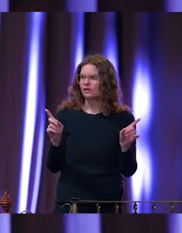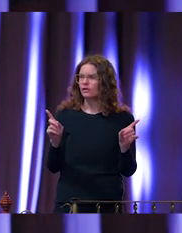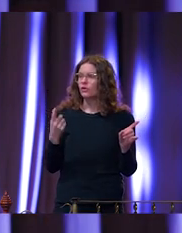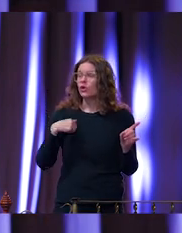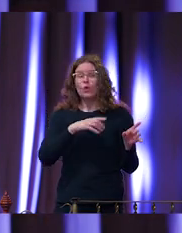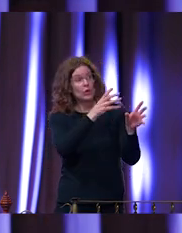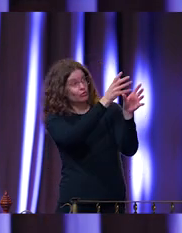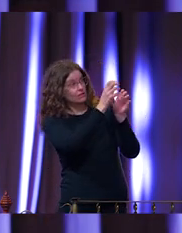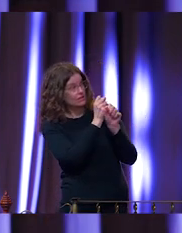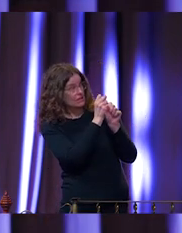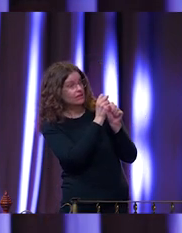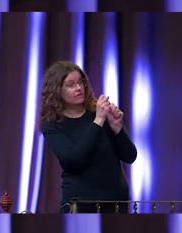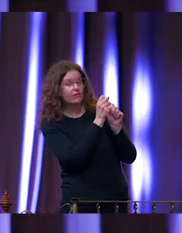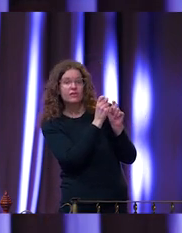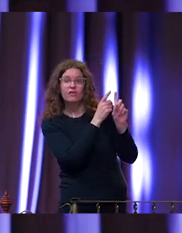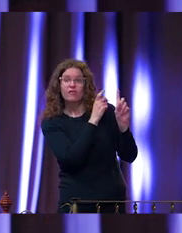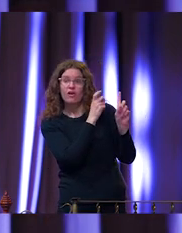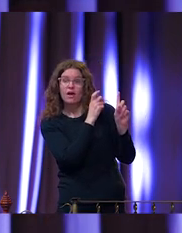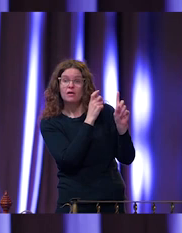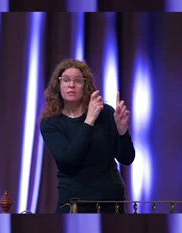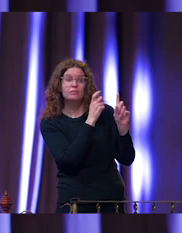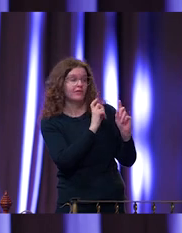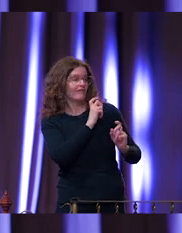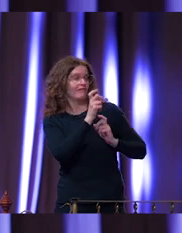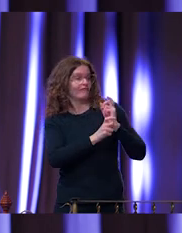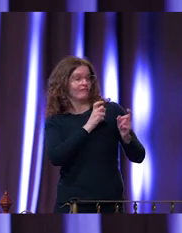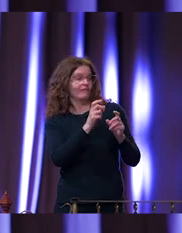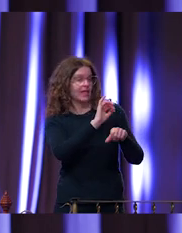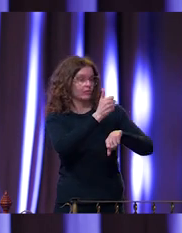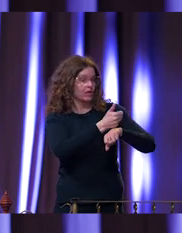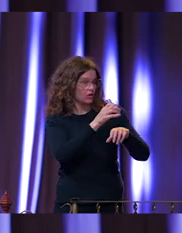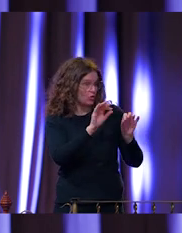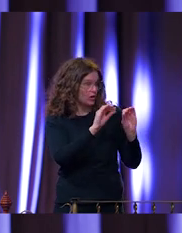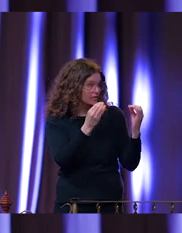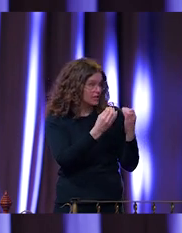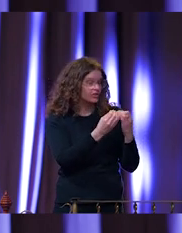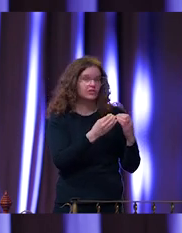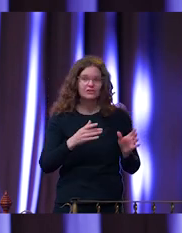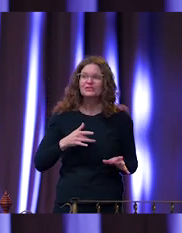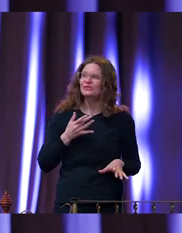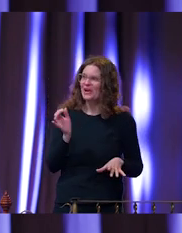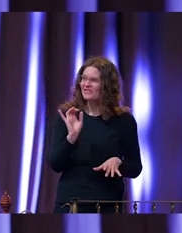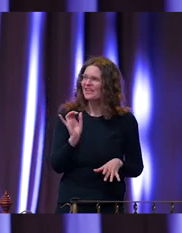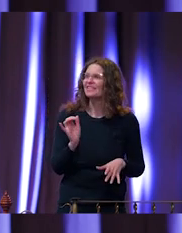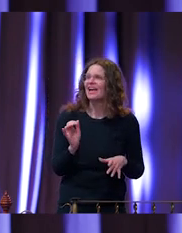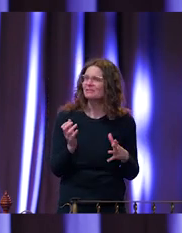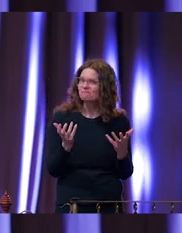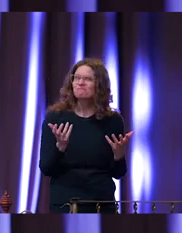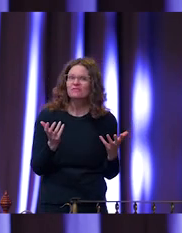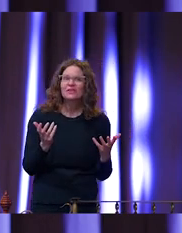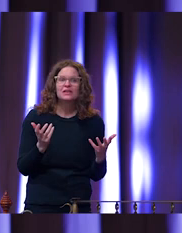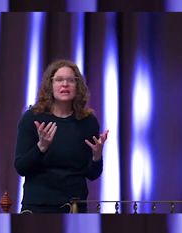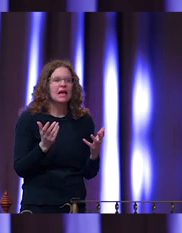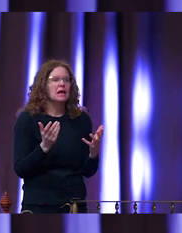also receive grants from philanthropy, so I get the, you know, need to, you know, have as few restrictions on the